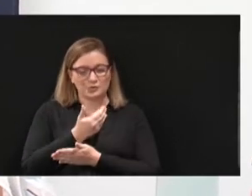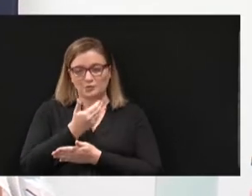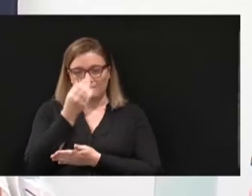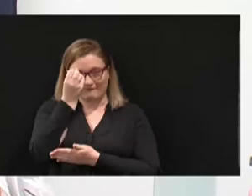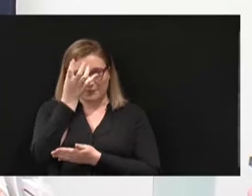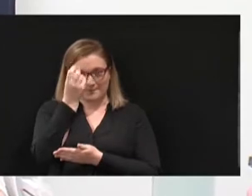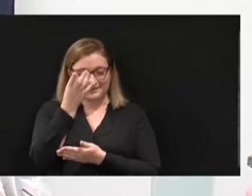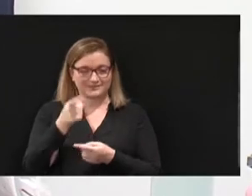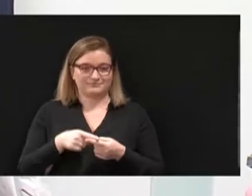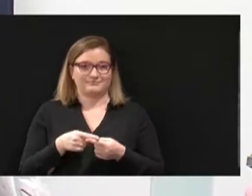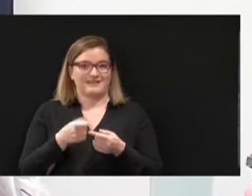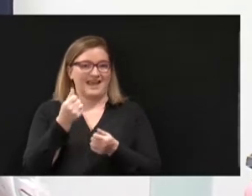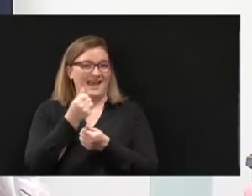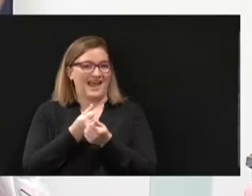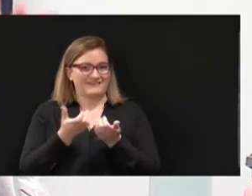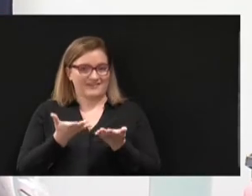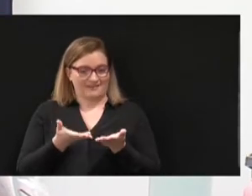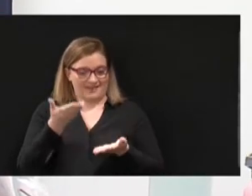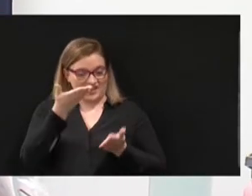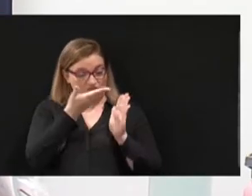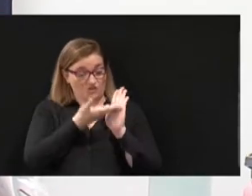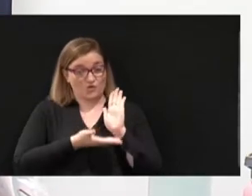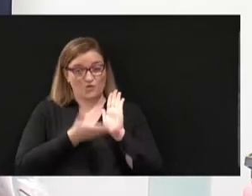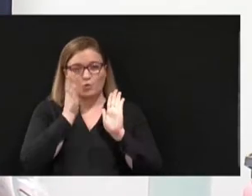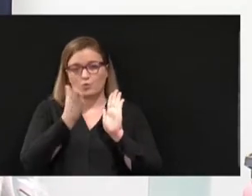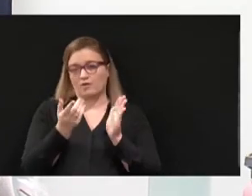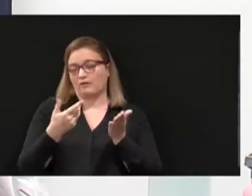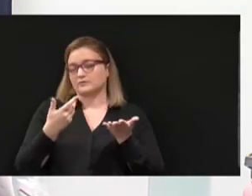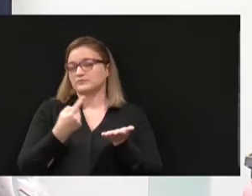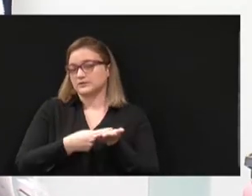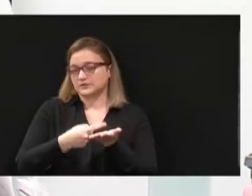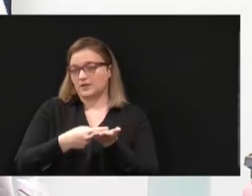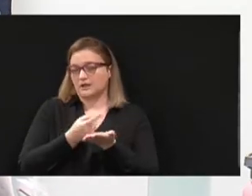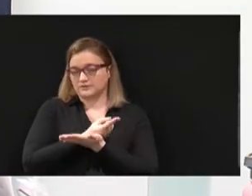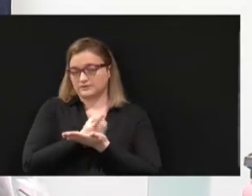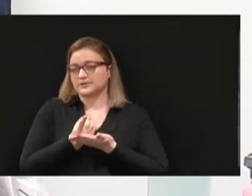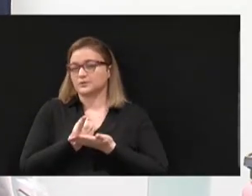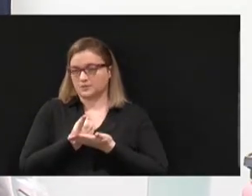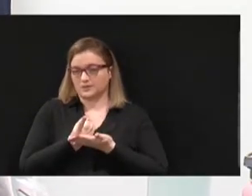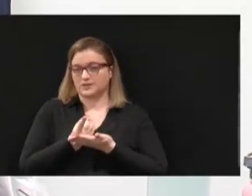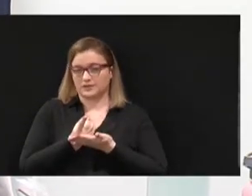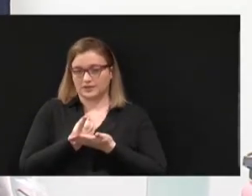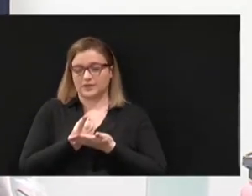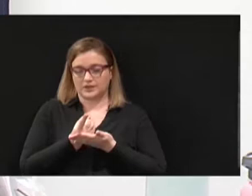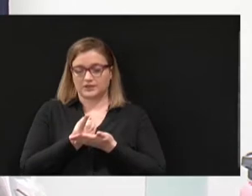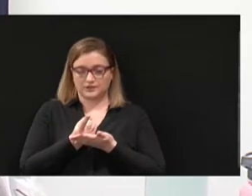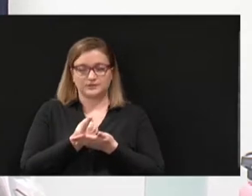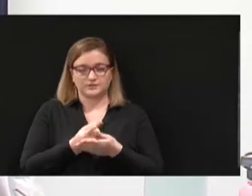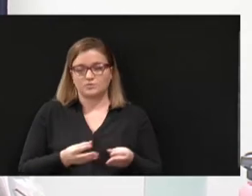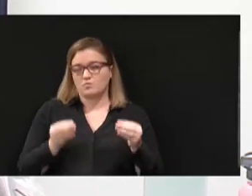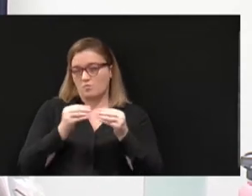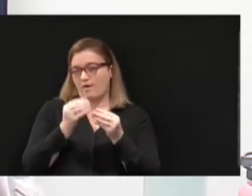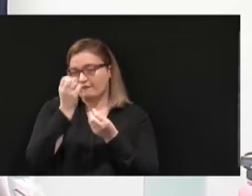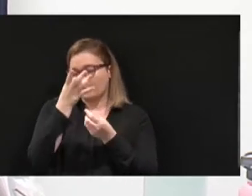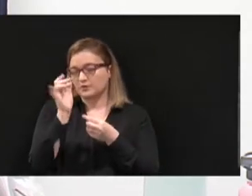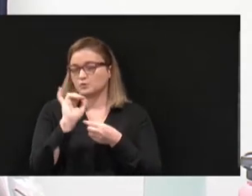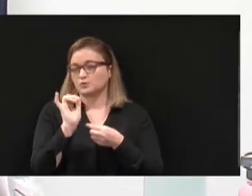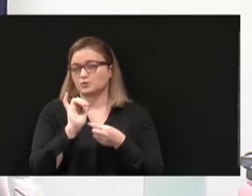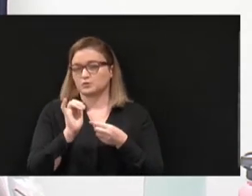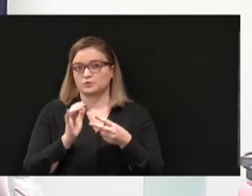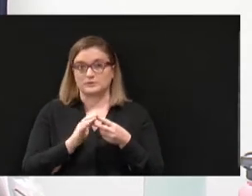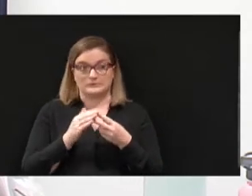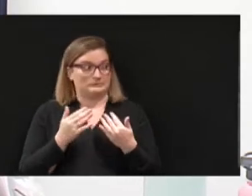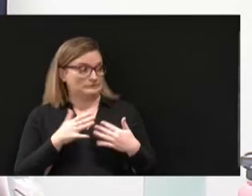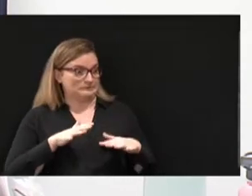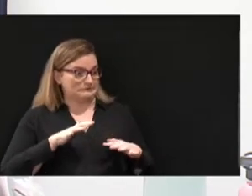we will be covering this week and a whole lot more. But it's not a test. I know as teachers, we all get nervous. Oh,